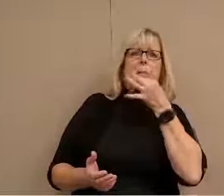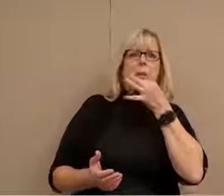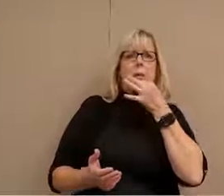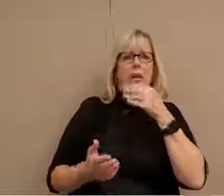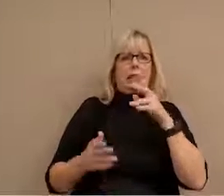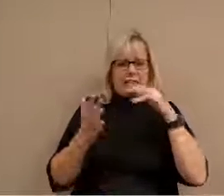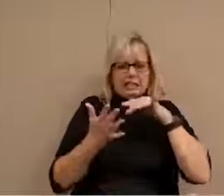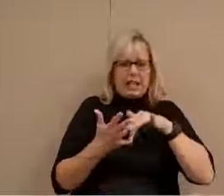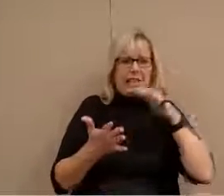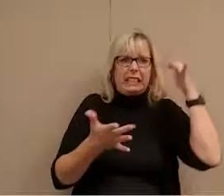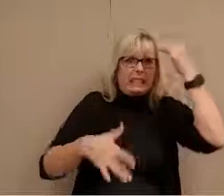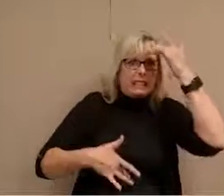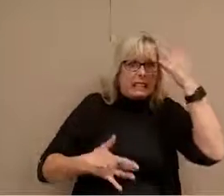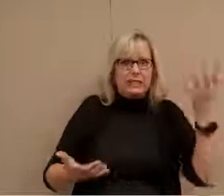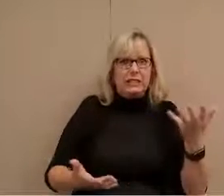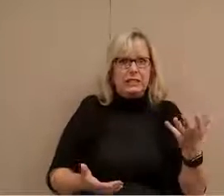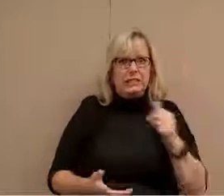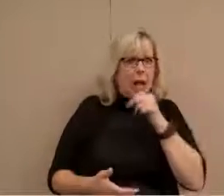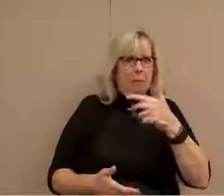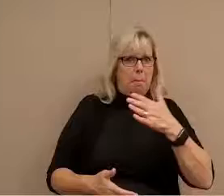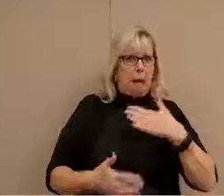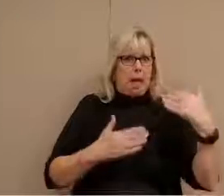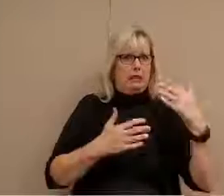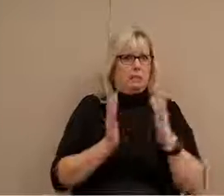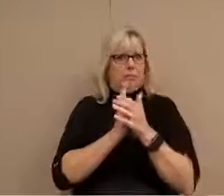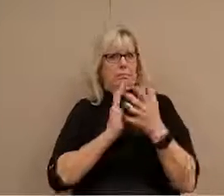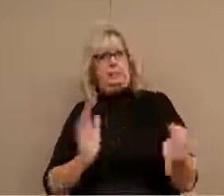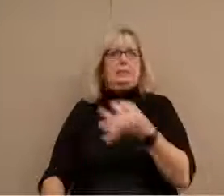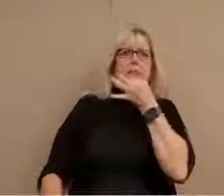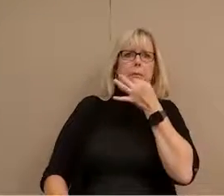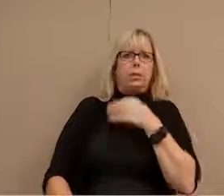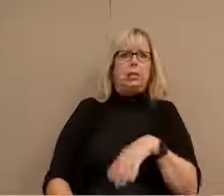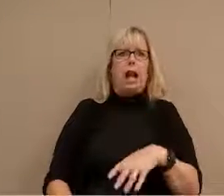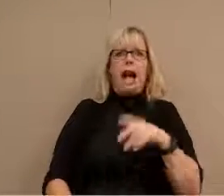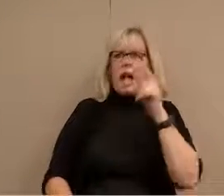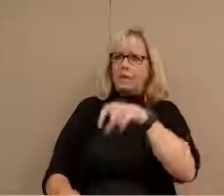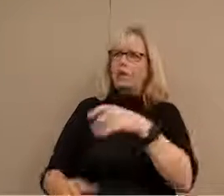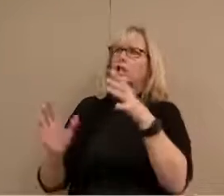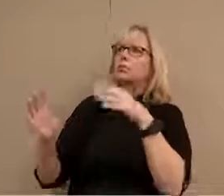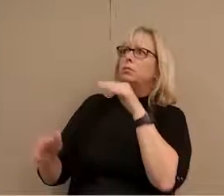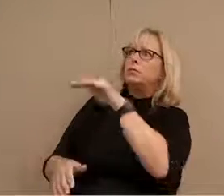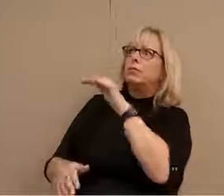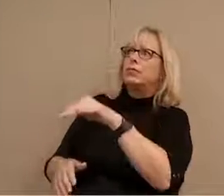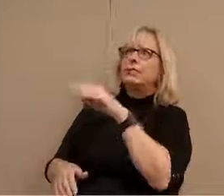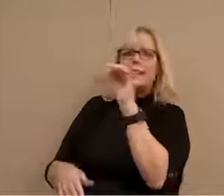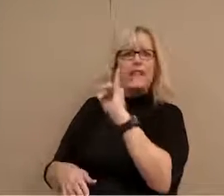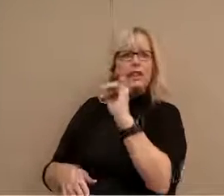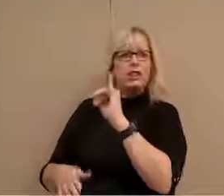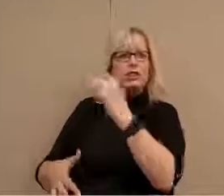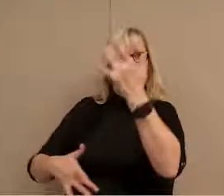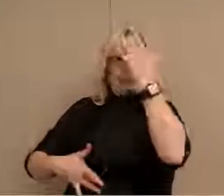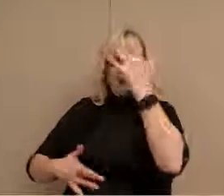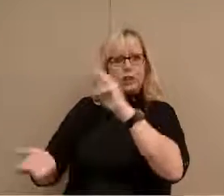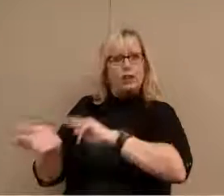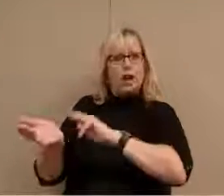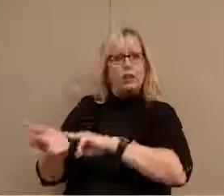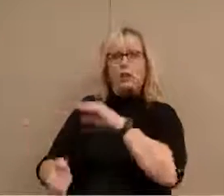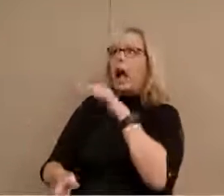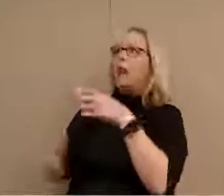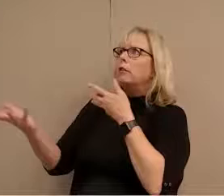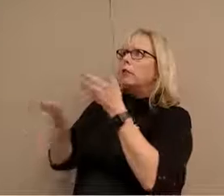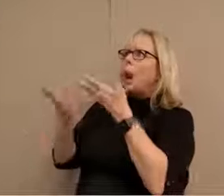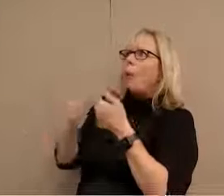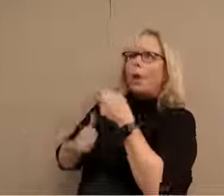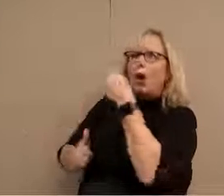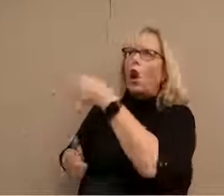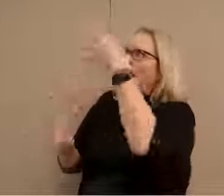have, you know, I do a little bit, but I have to rely on Dr. Hillary Babcock, who's the infectious disease expert at Washington University, and I talk to her and things like